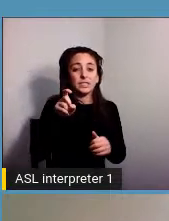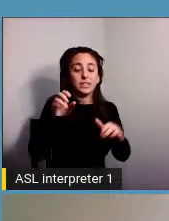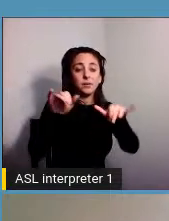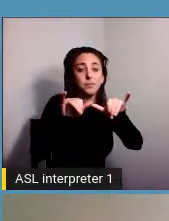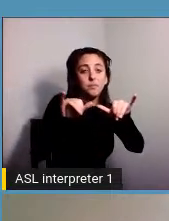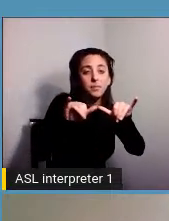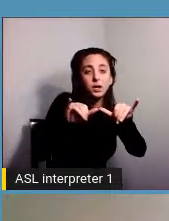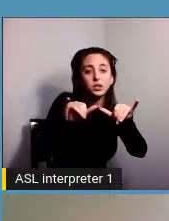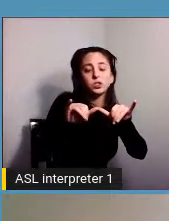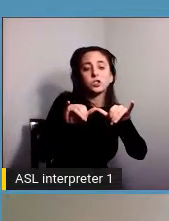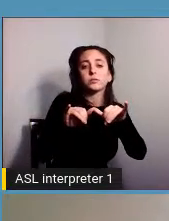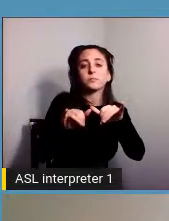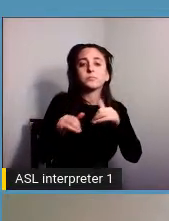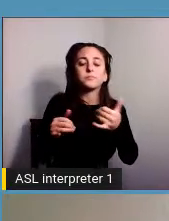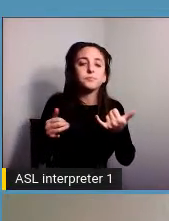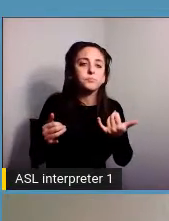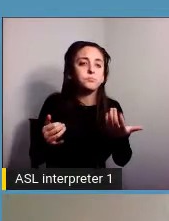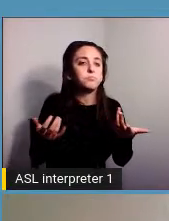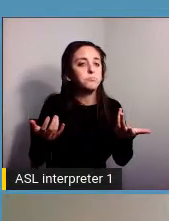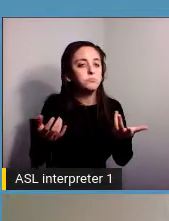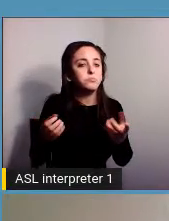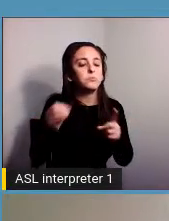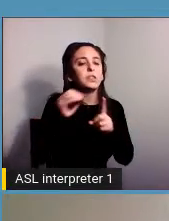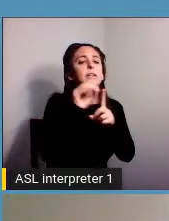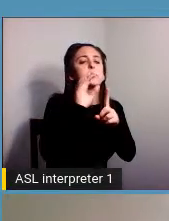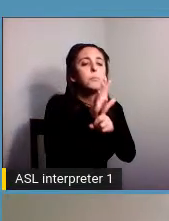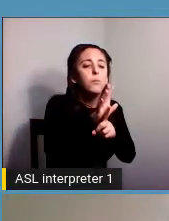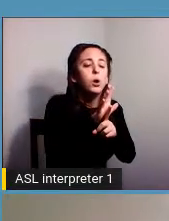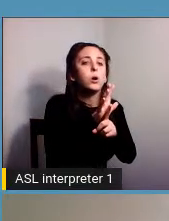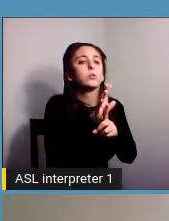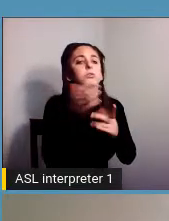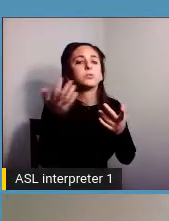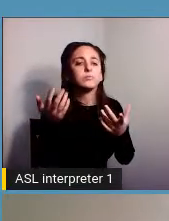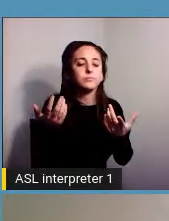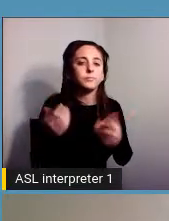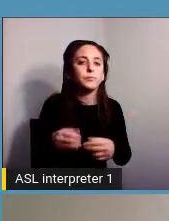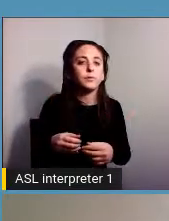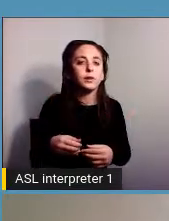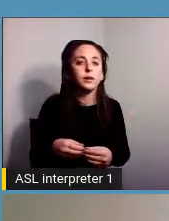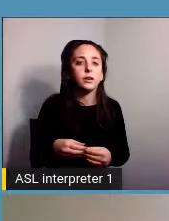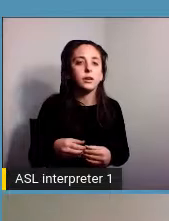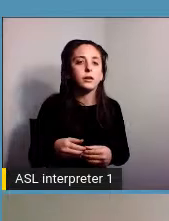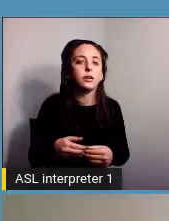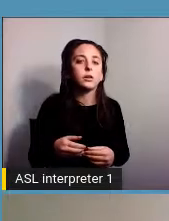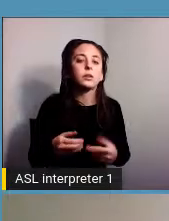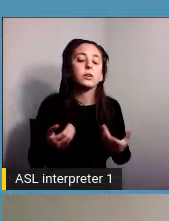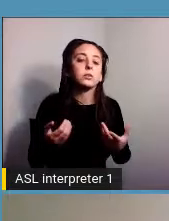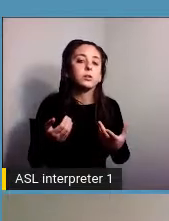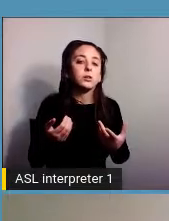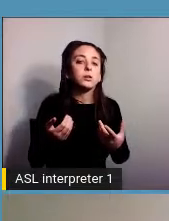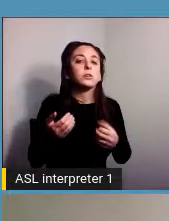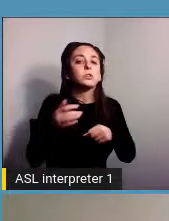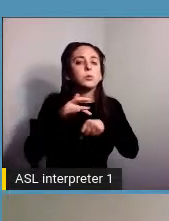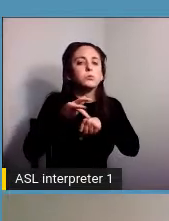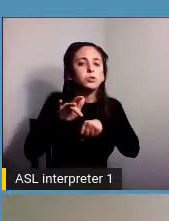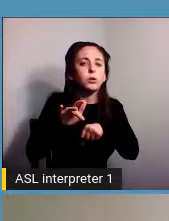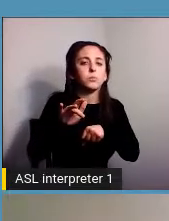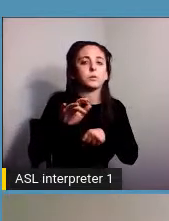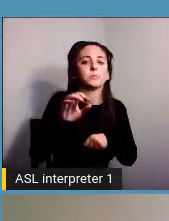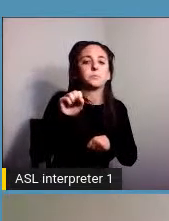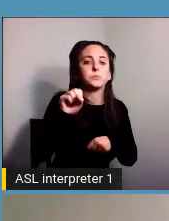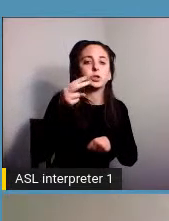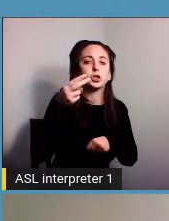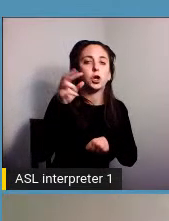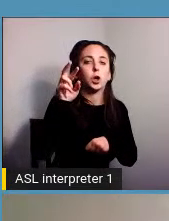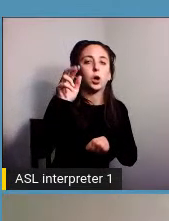applied? Was there exposure compensation? And I think a key one is sharpening. So let's take that sharpening example a little bit